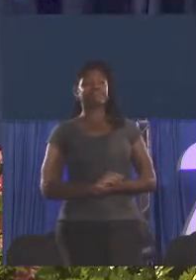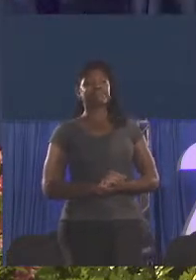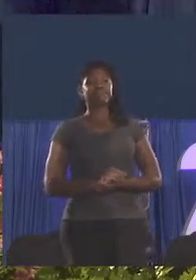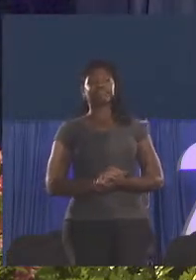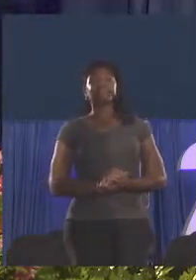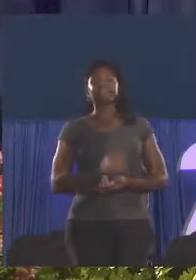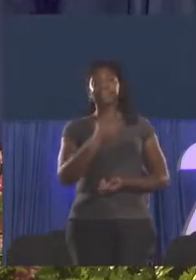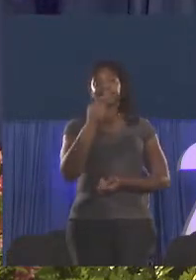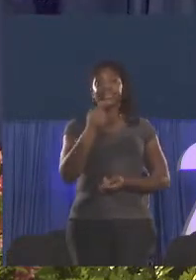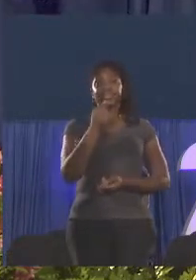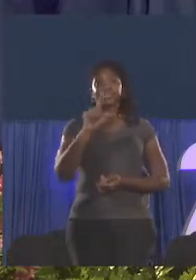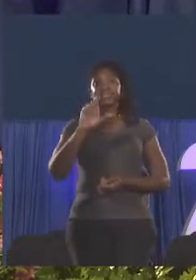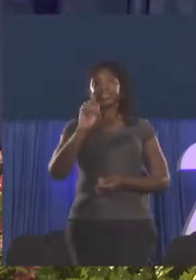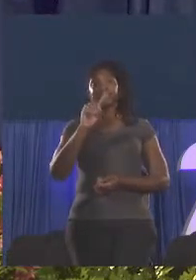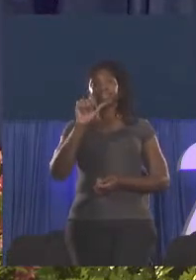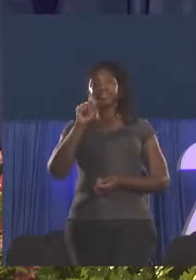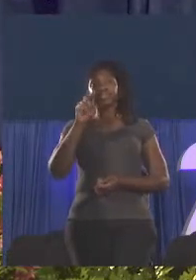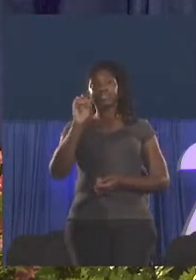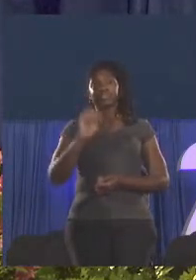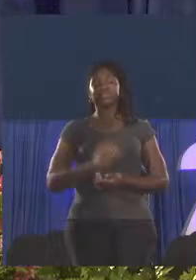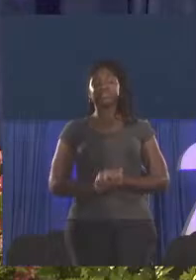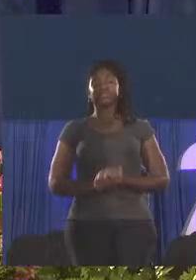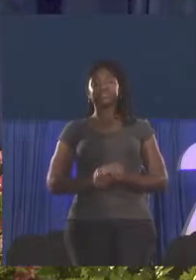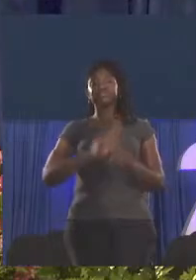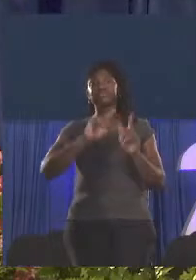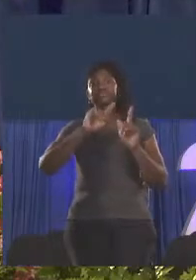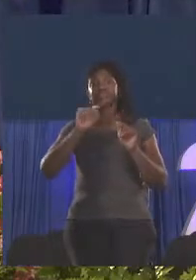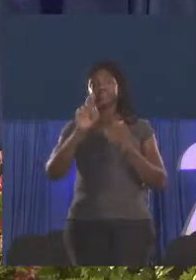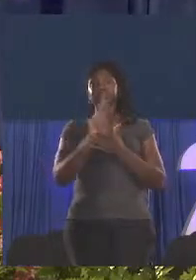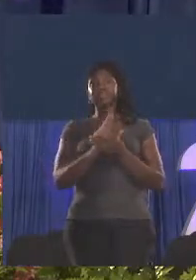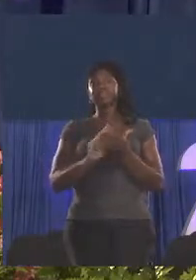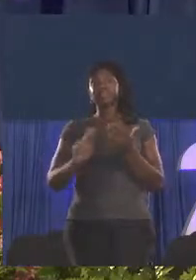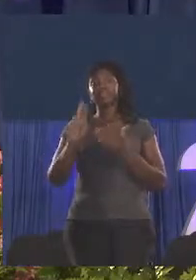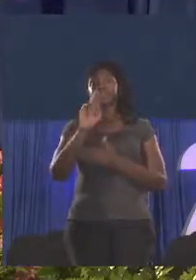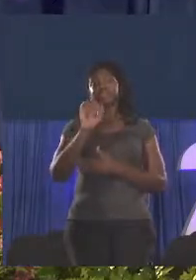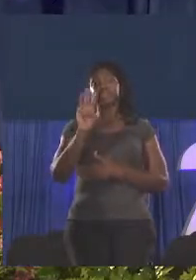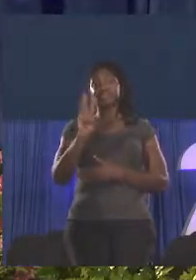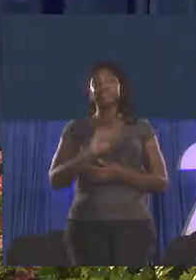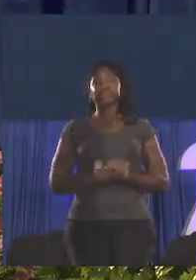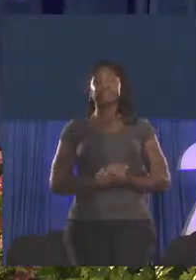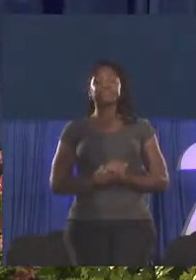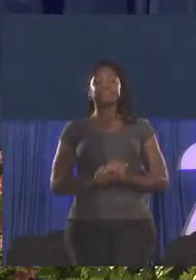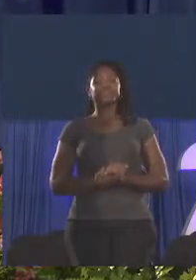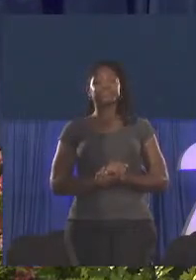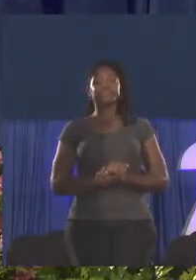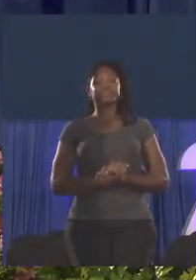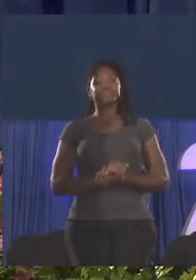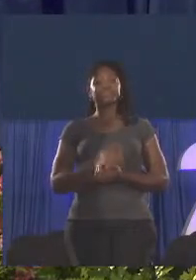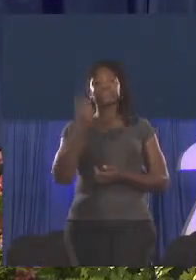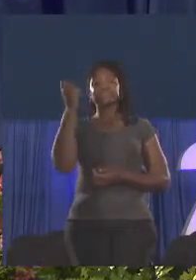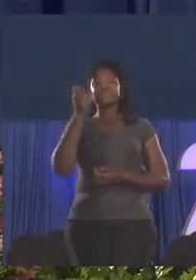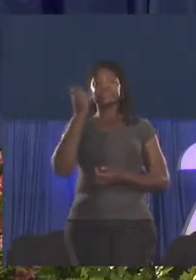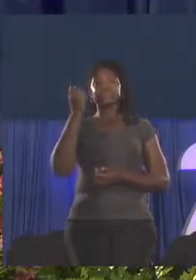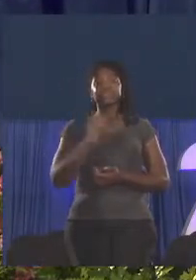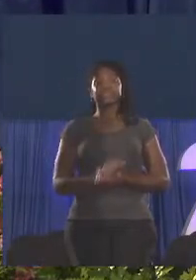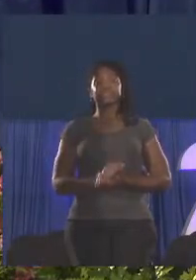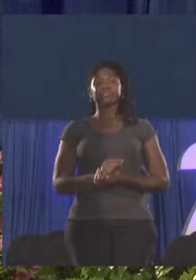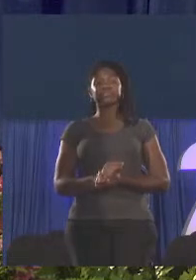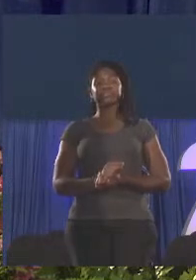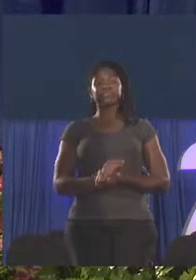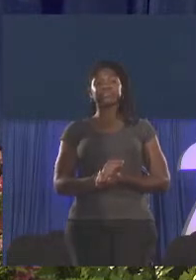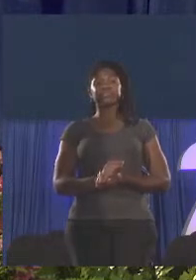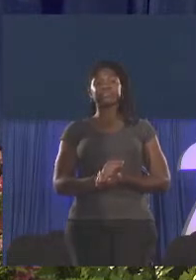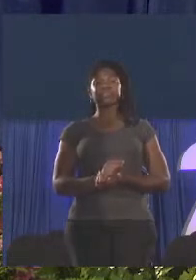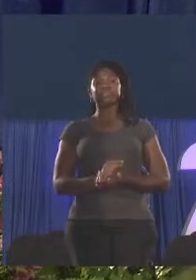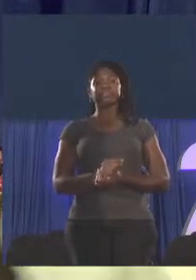Gabriela F. Lozano, attending University of the Incarnate Word, recipient of the San Antonio